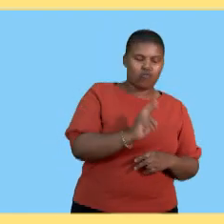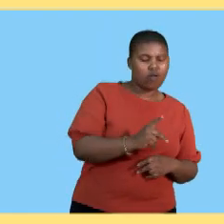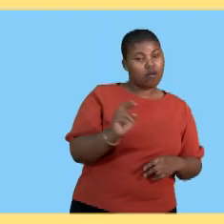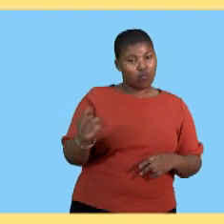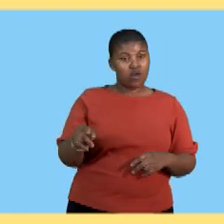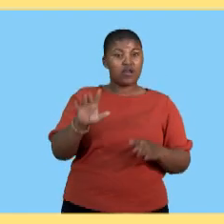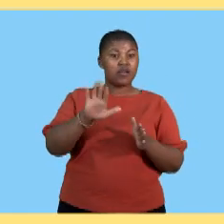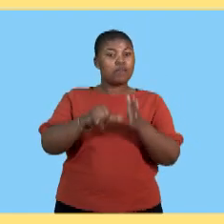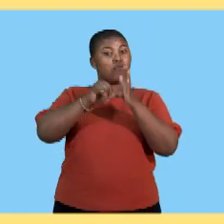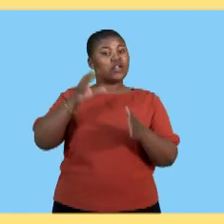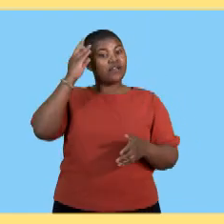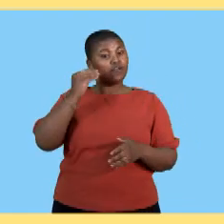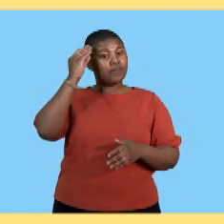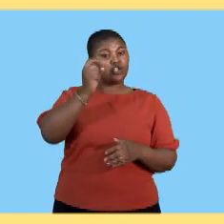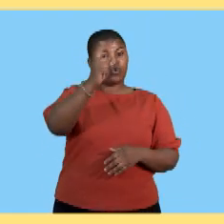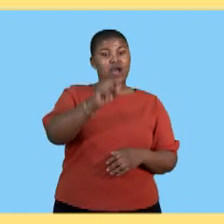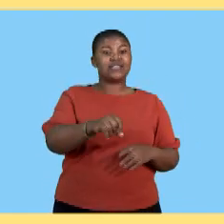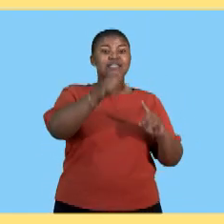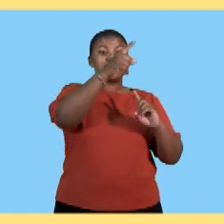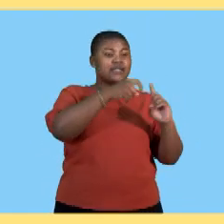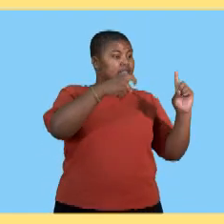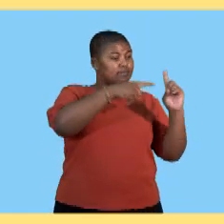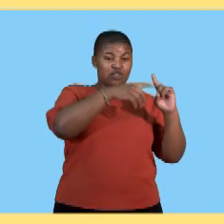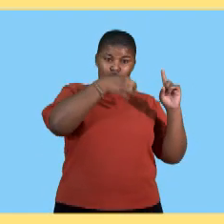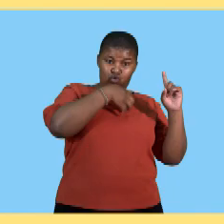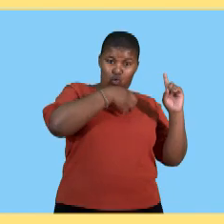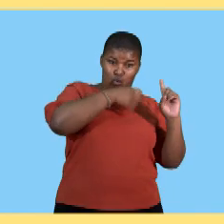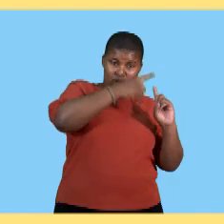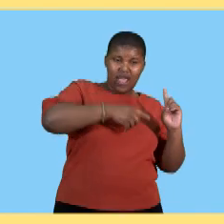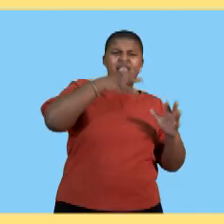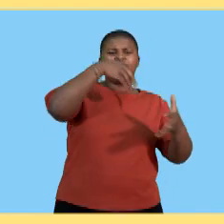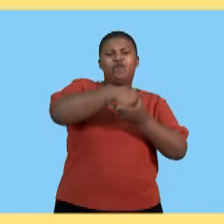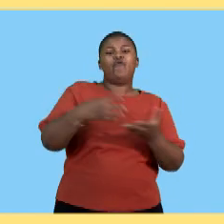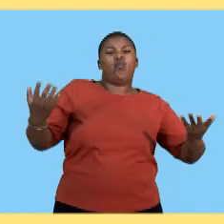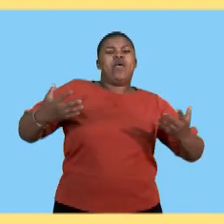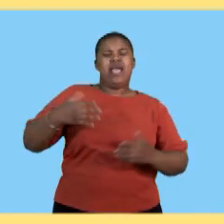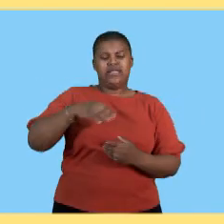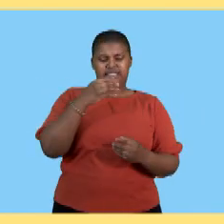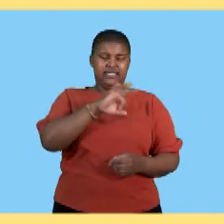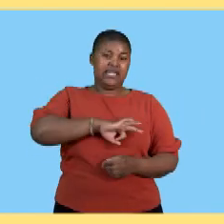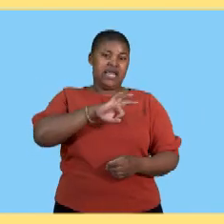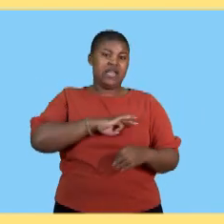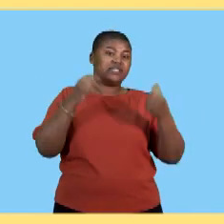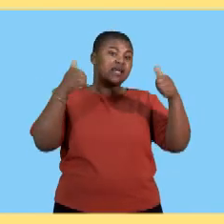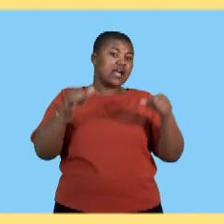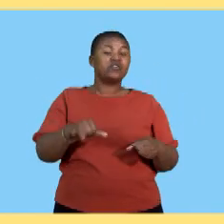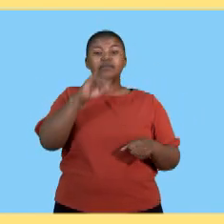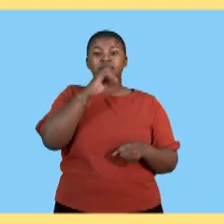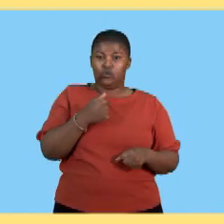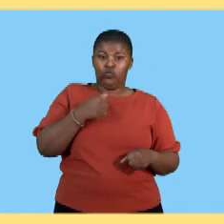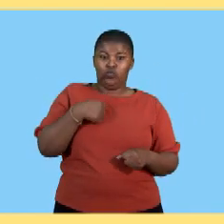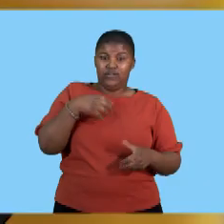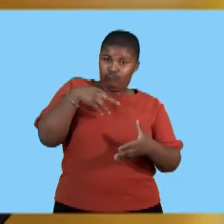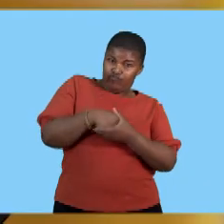And then very important information is that the employer's contribution is included in the salaries account. So when we are now